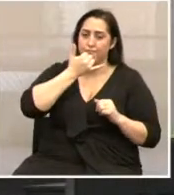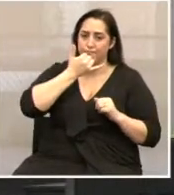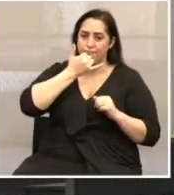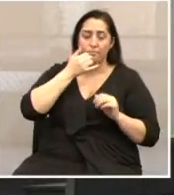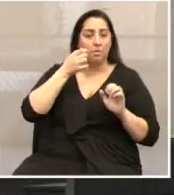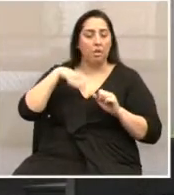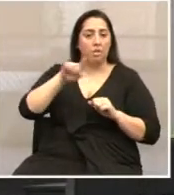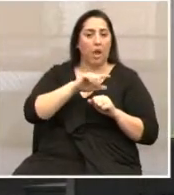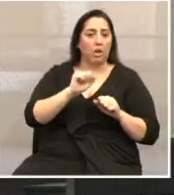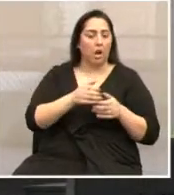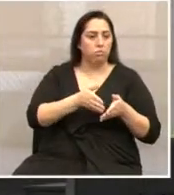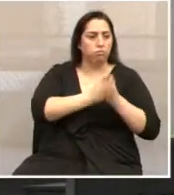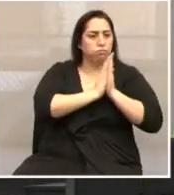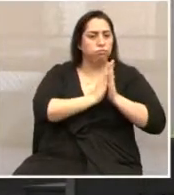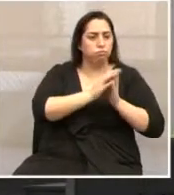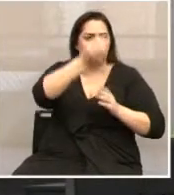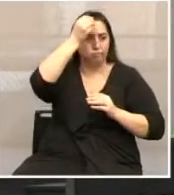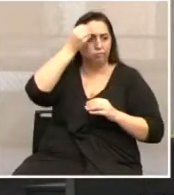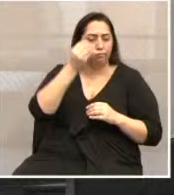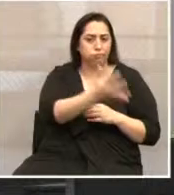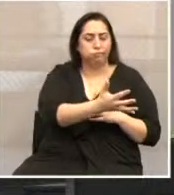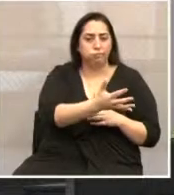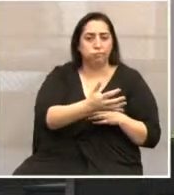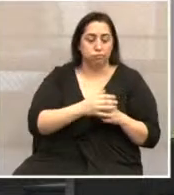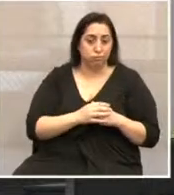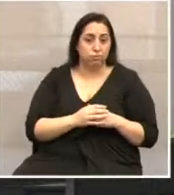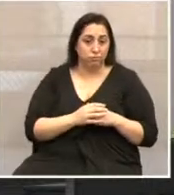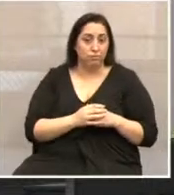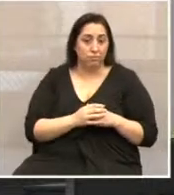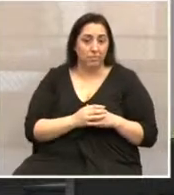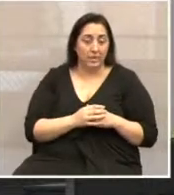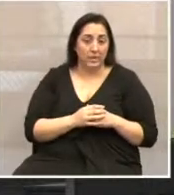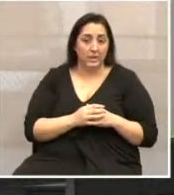their communities. And Section 2 is very powerful. Before